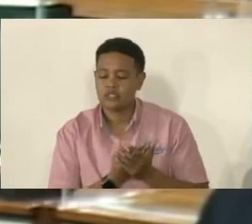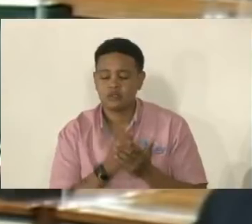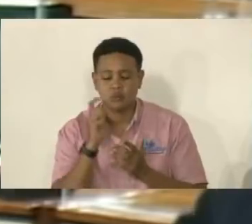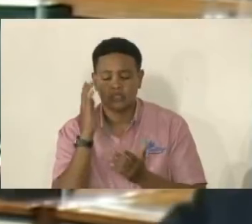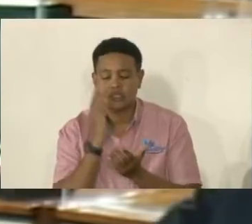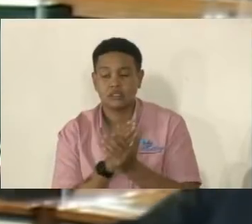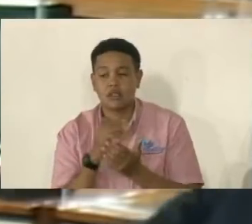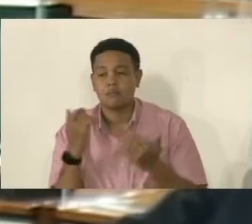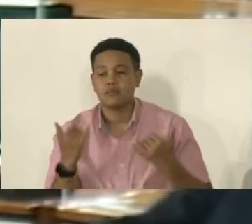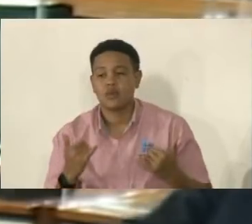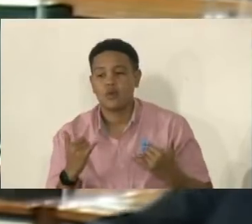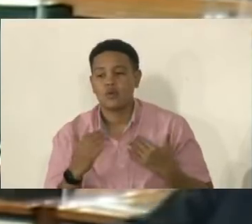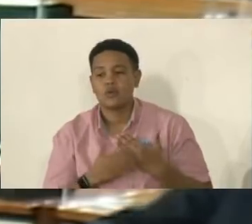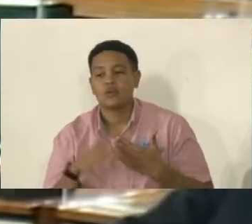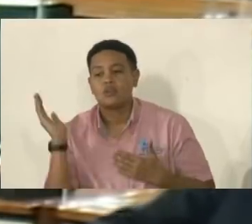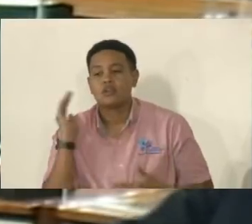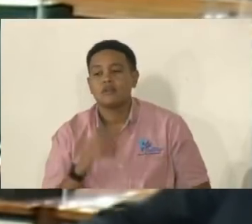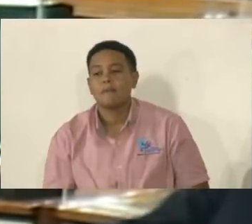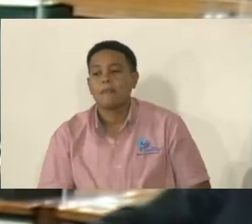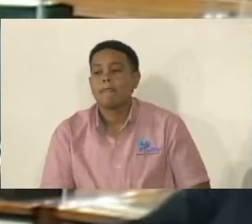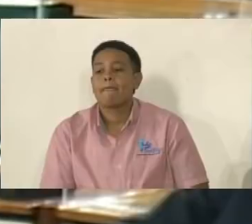this calendar year.